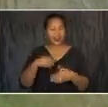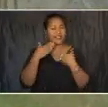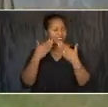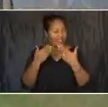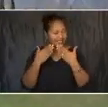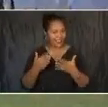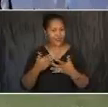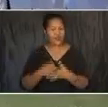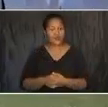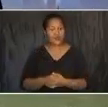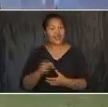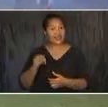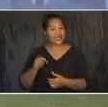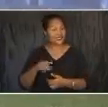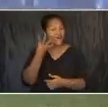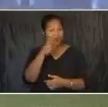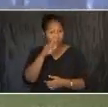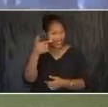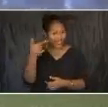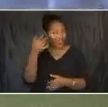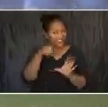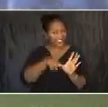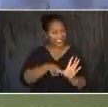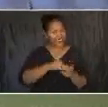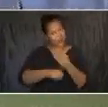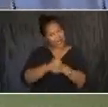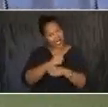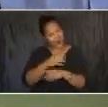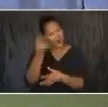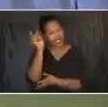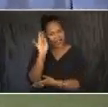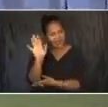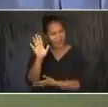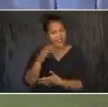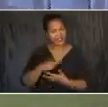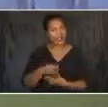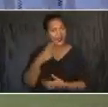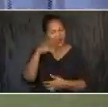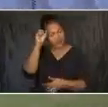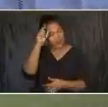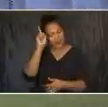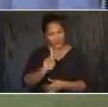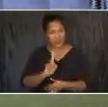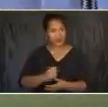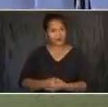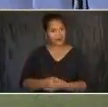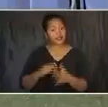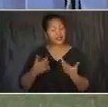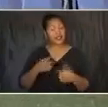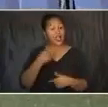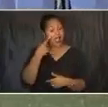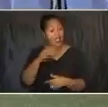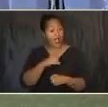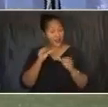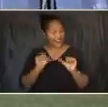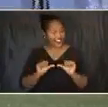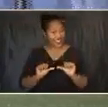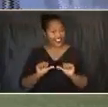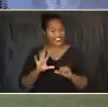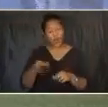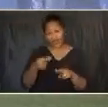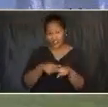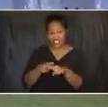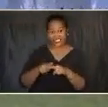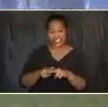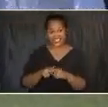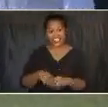buka lebu sai ka bis fasa ngabulu ka bitu ni ambak tunga lala enda mai buka na numa to kara sigre kwa kara sa to so to bengori na president nonda matin